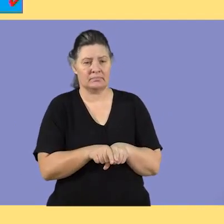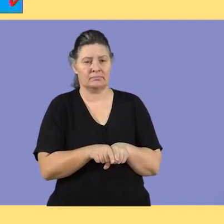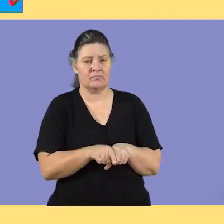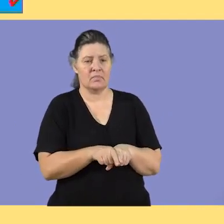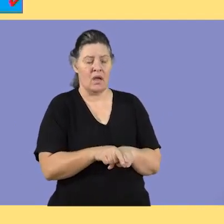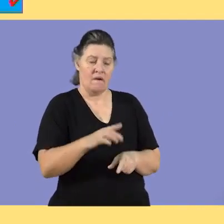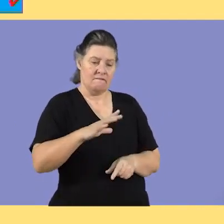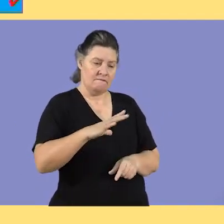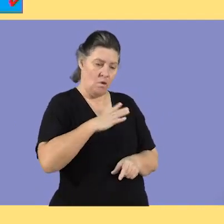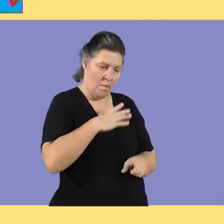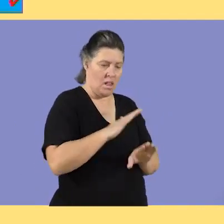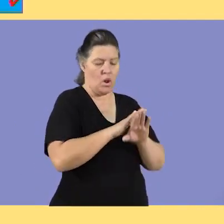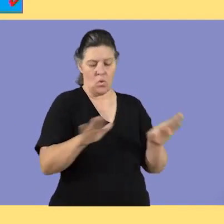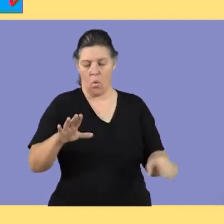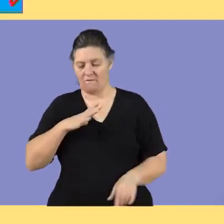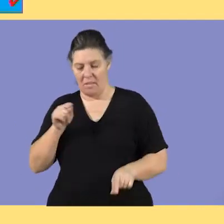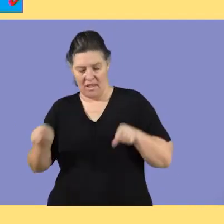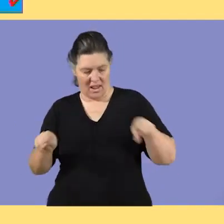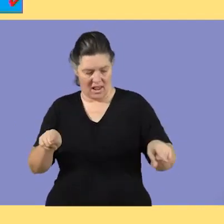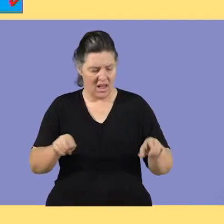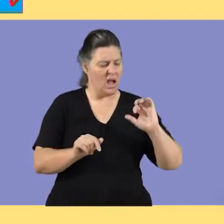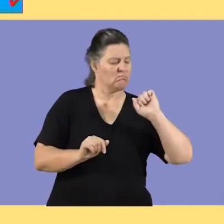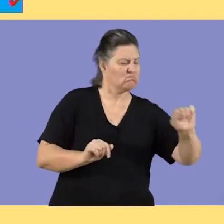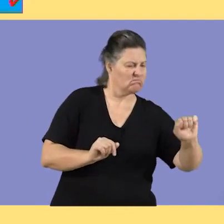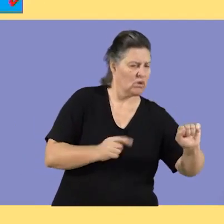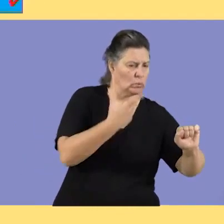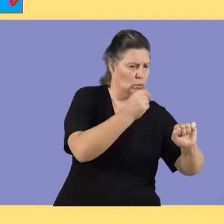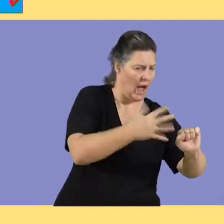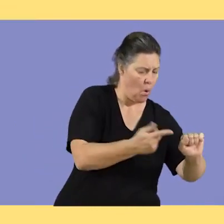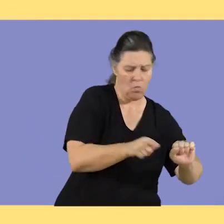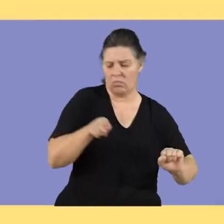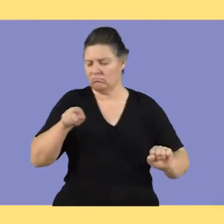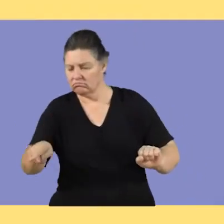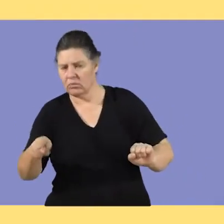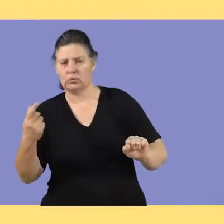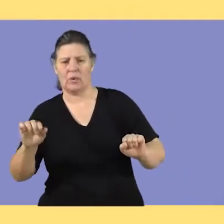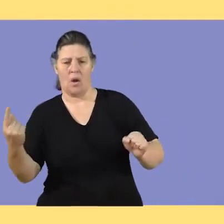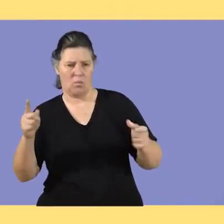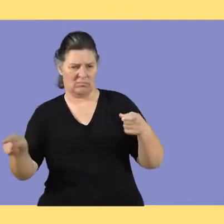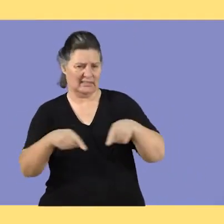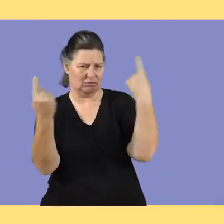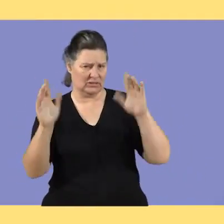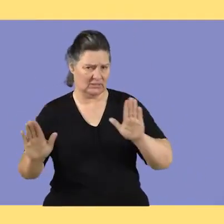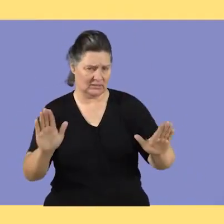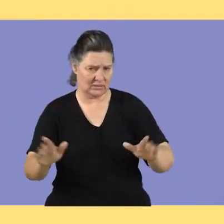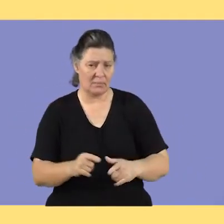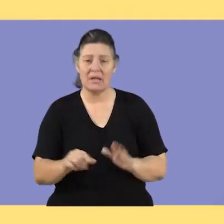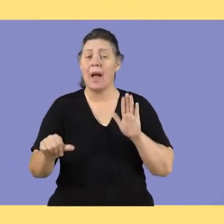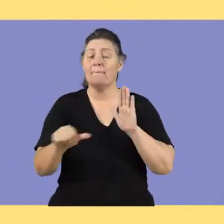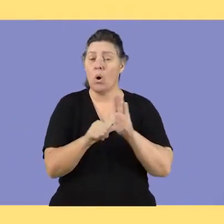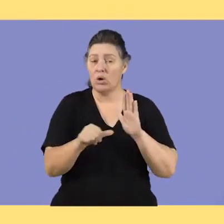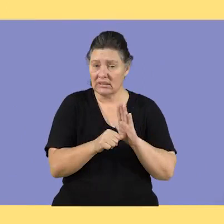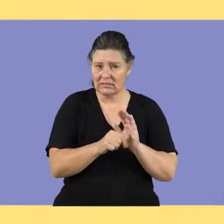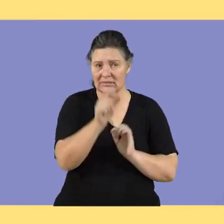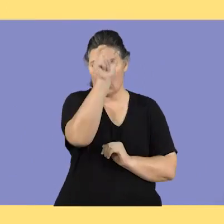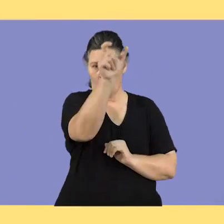our formal and informal businesses. Now, it is very, very important, dear learners, that you remember the words